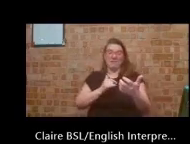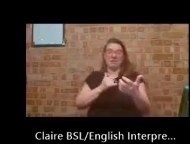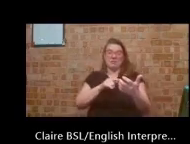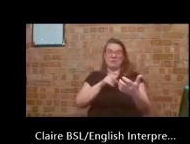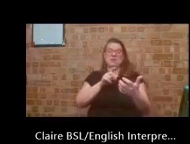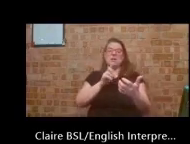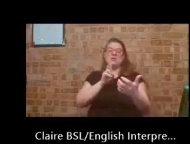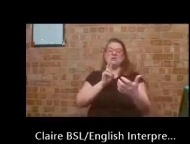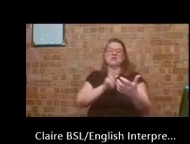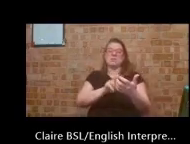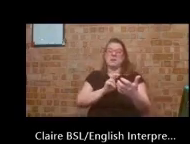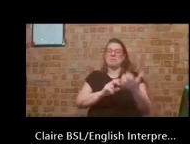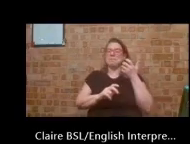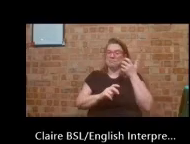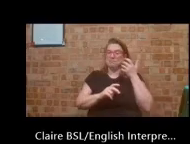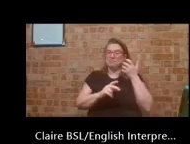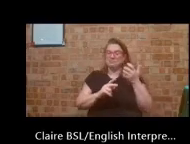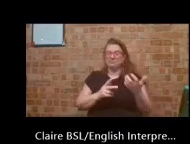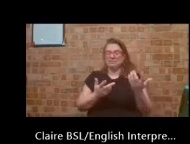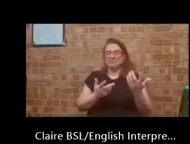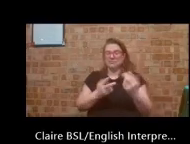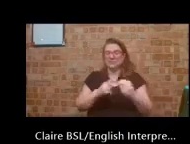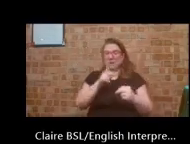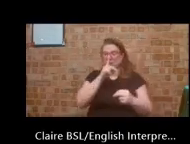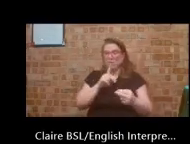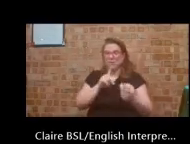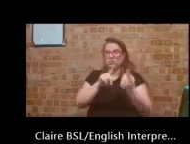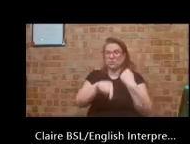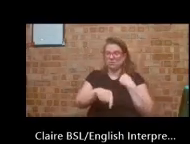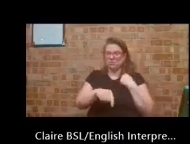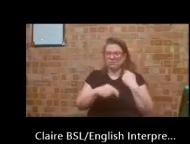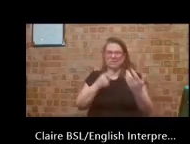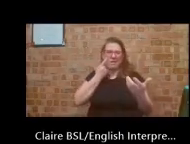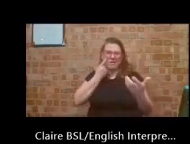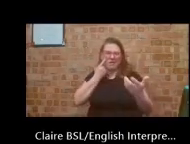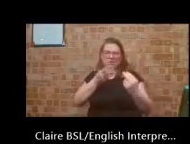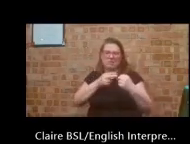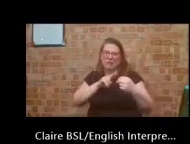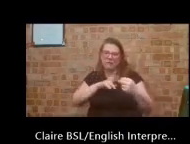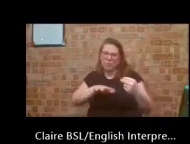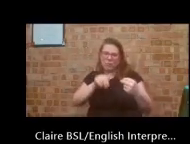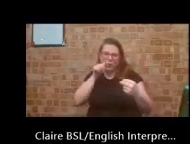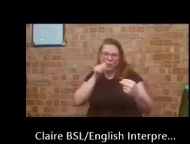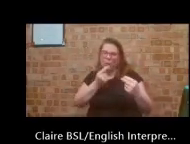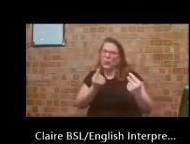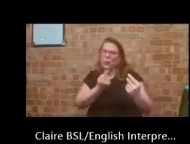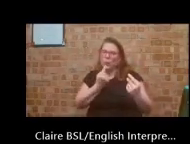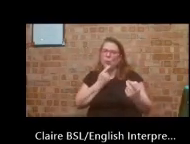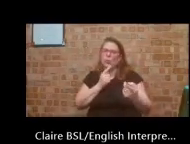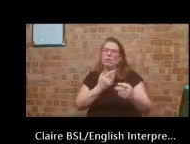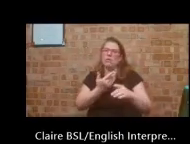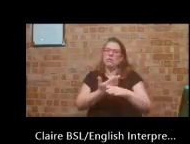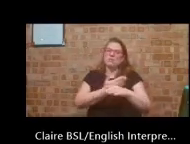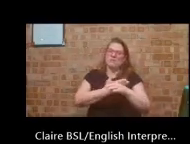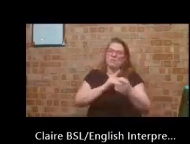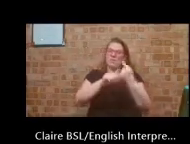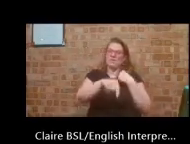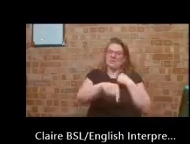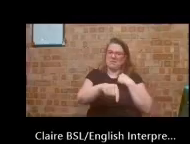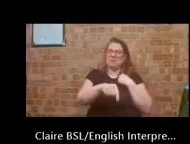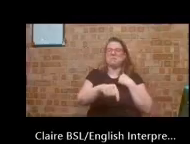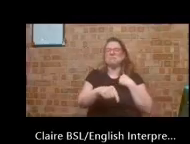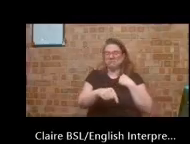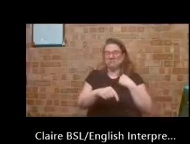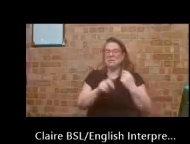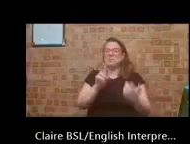and that could be potentially useful if you want to check the caller ID, for example. You could swipe around, but the basic gesture to answer a call is a 2-finger